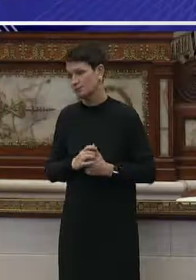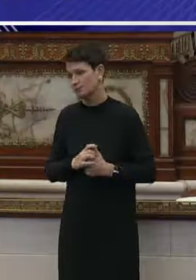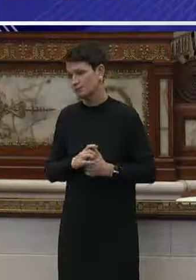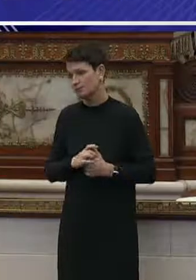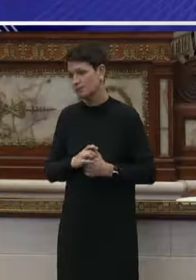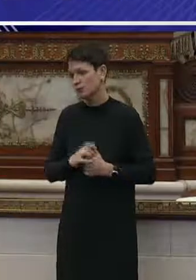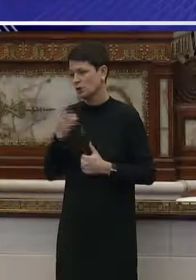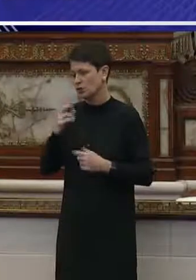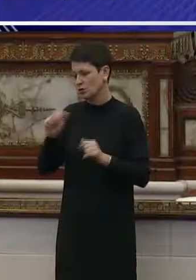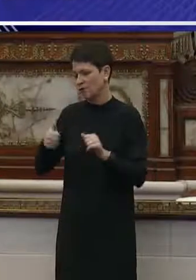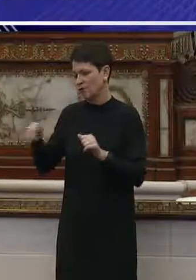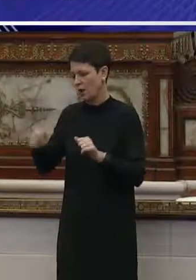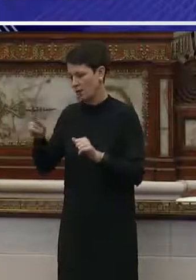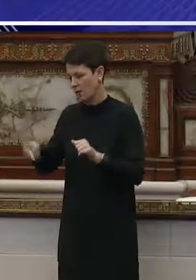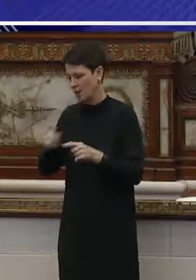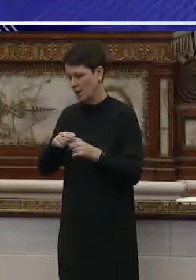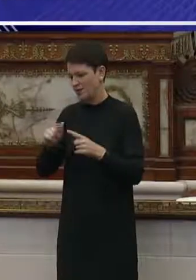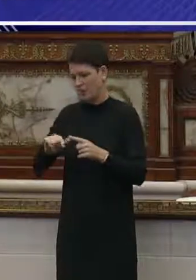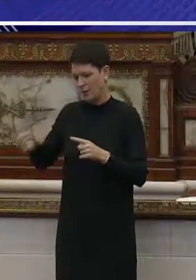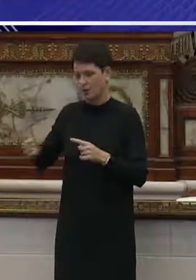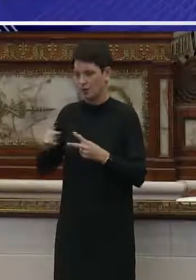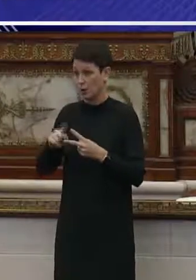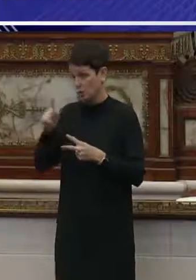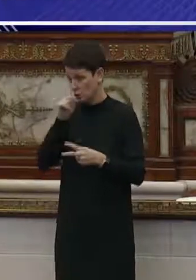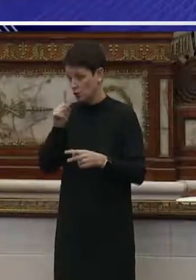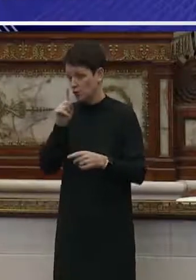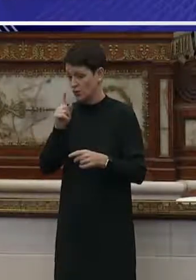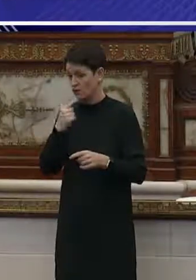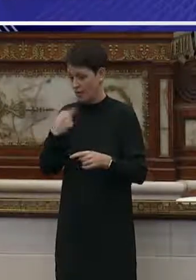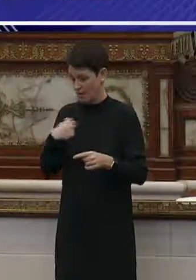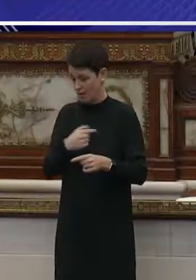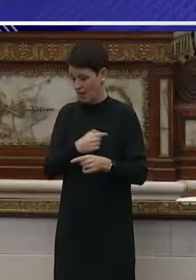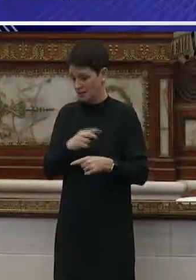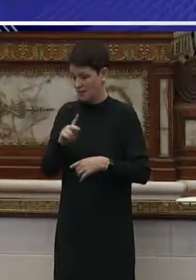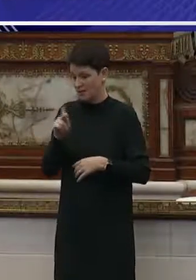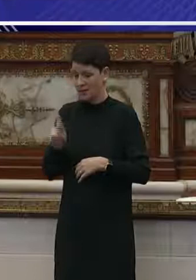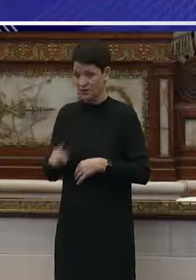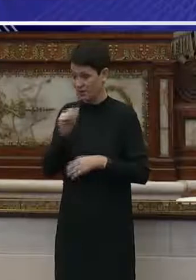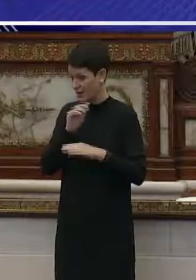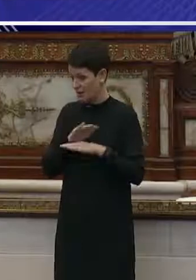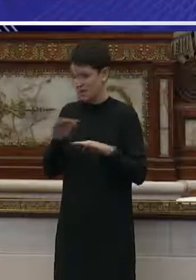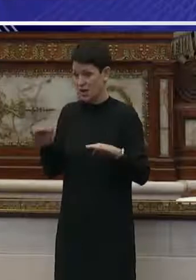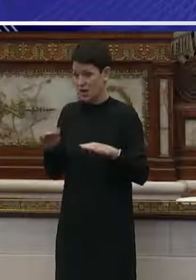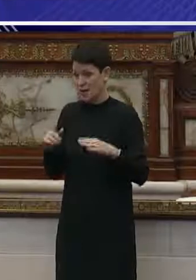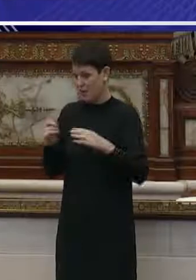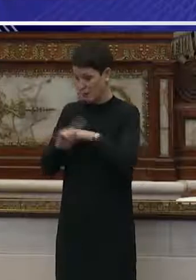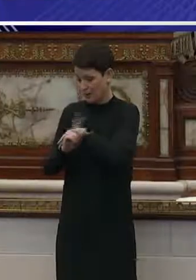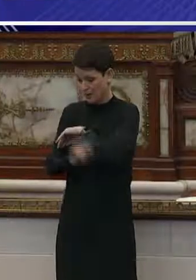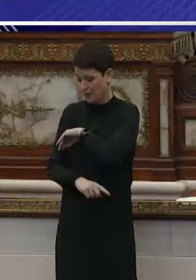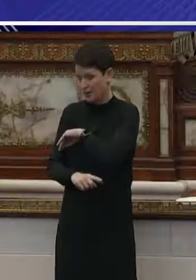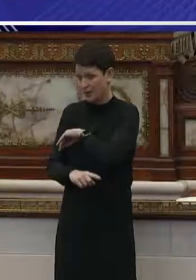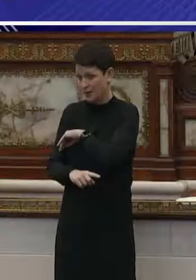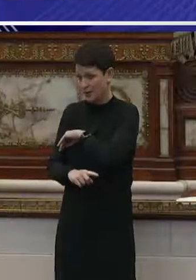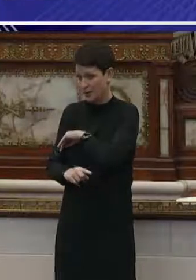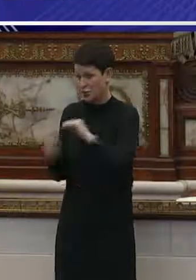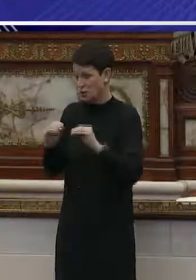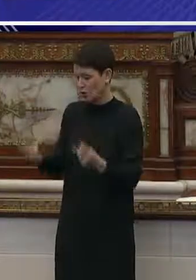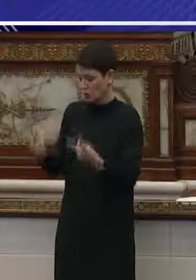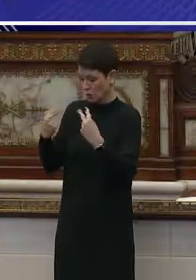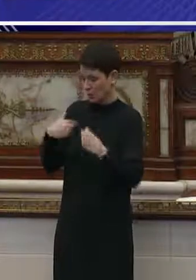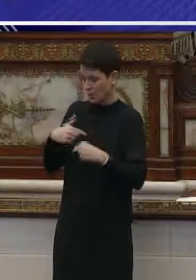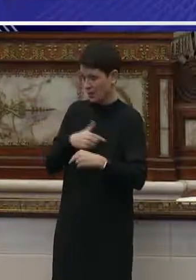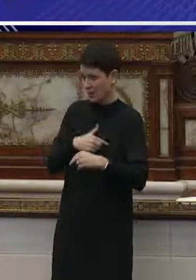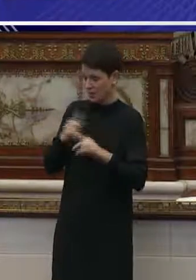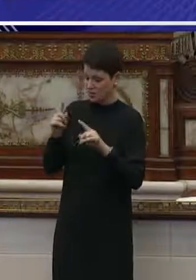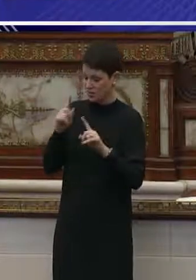two follow-ups, and then I'll pass. Number one, are you assuring us that Philadelphia has not been penalized? No one's looking at our city any